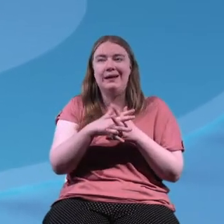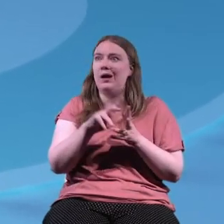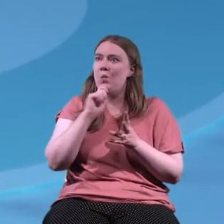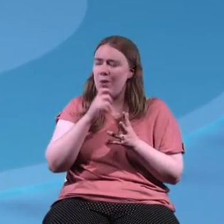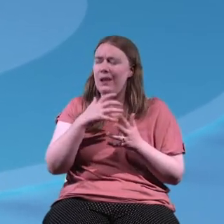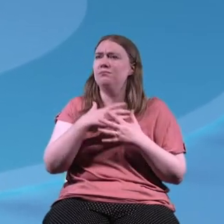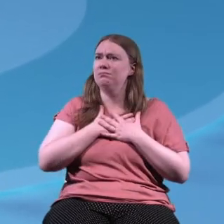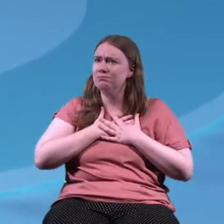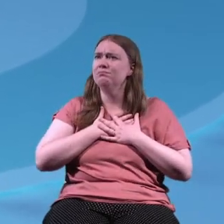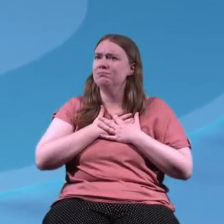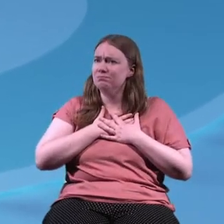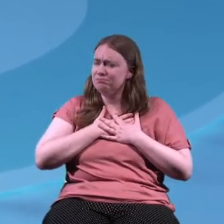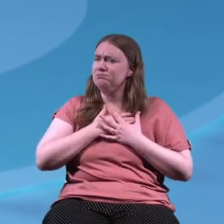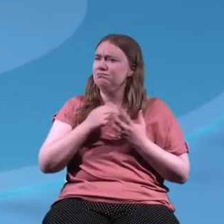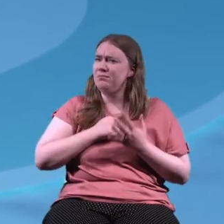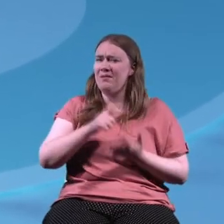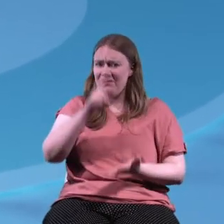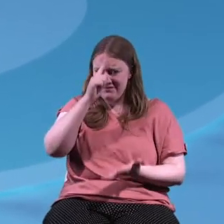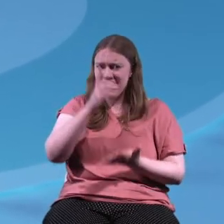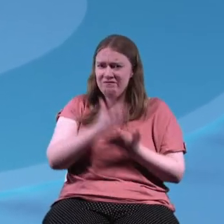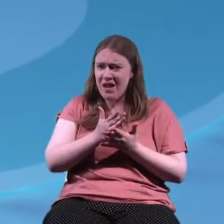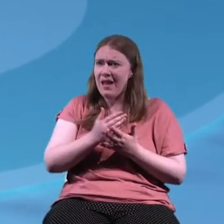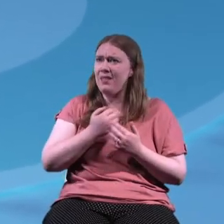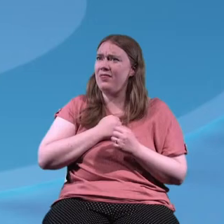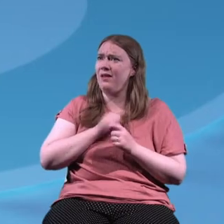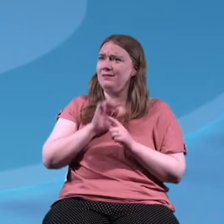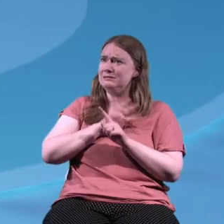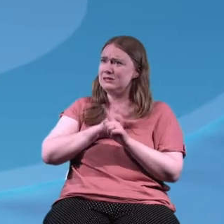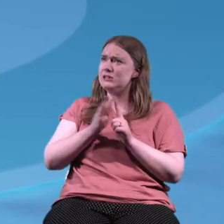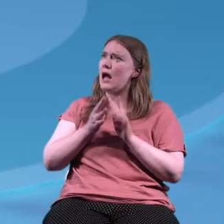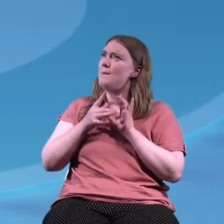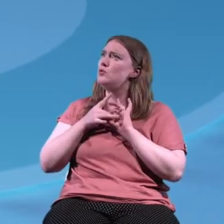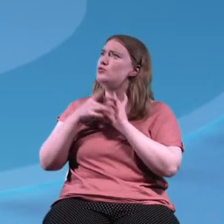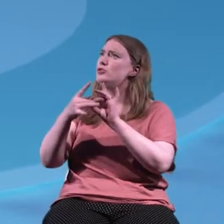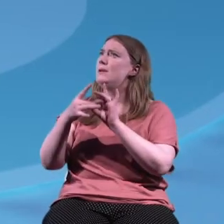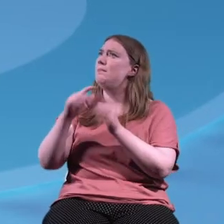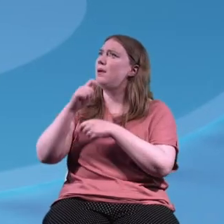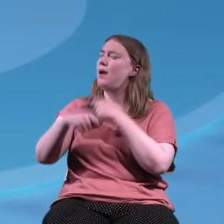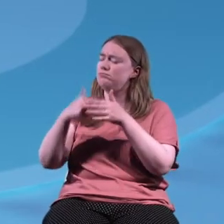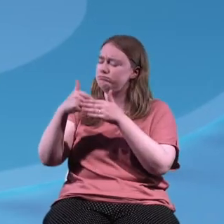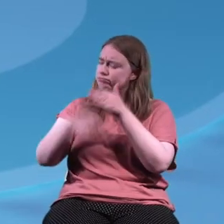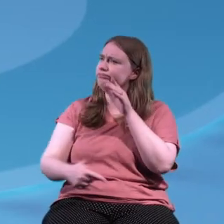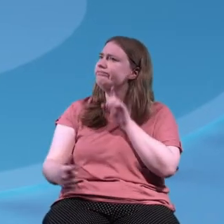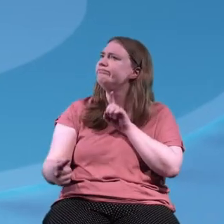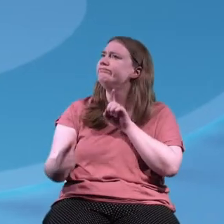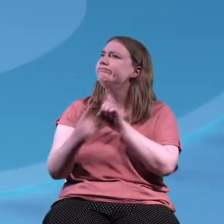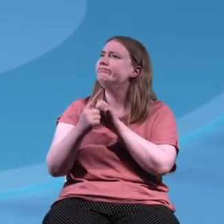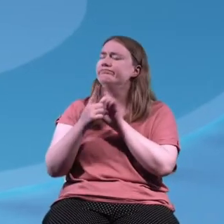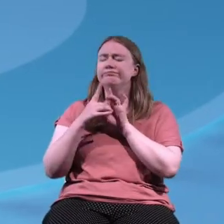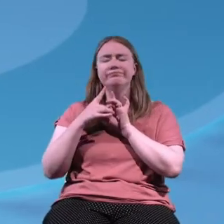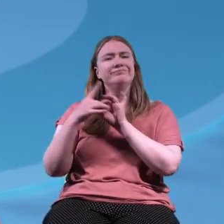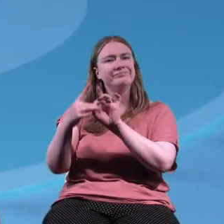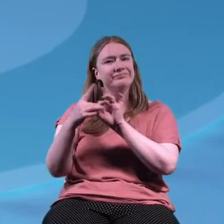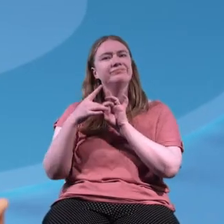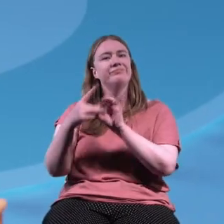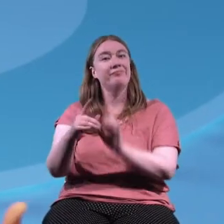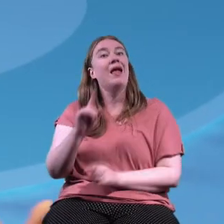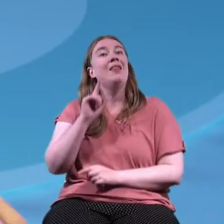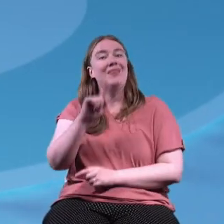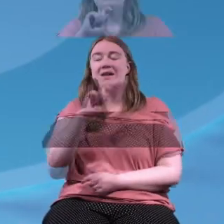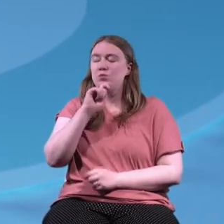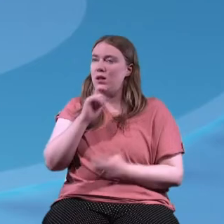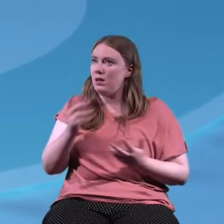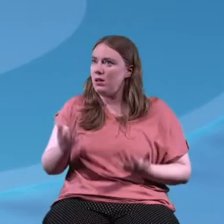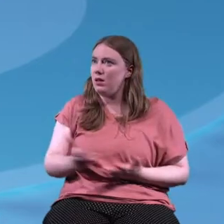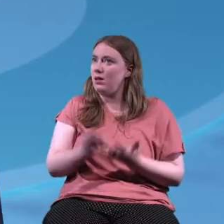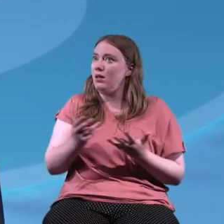find your own faith and discipleship deepened, and that will build